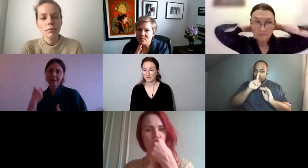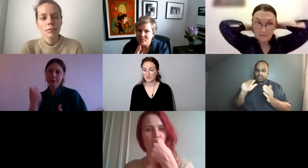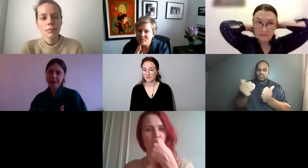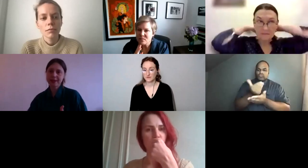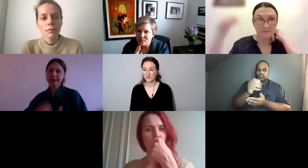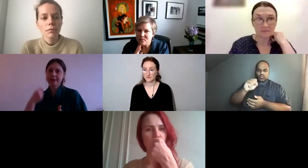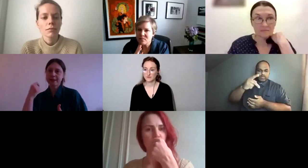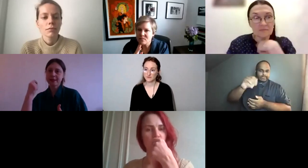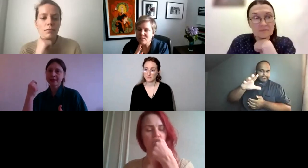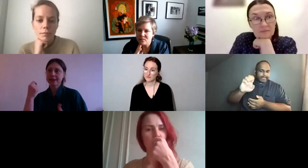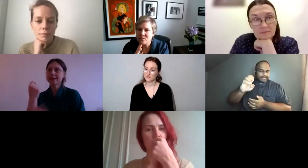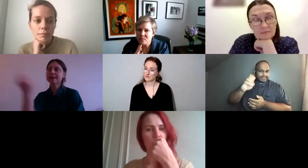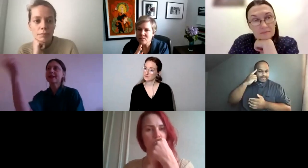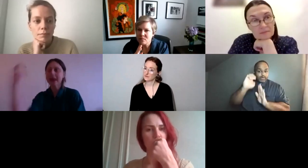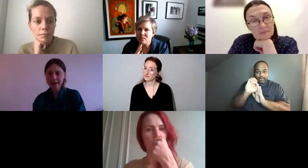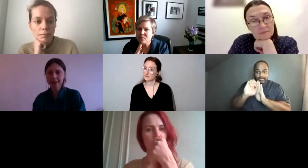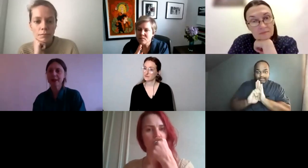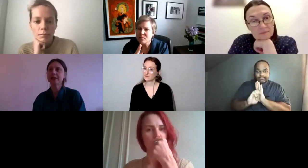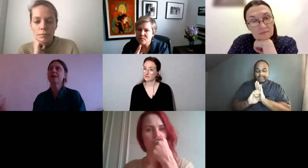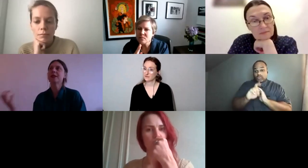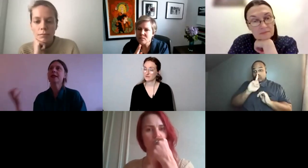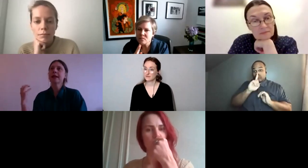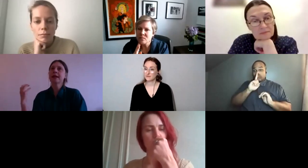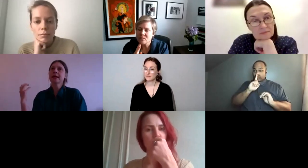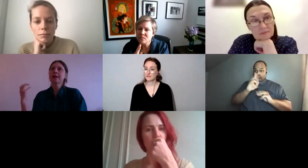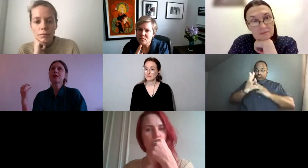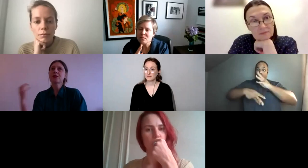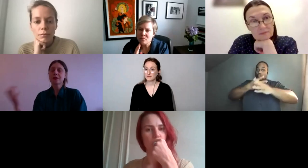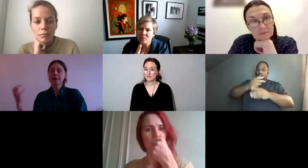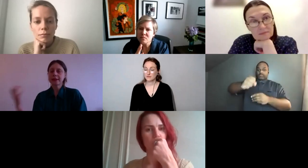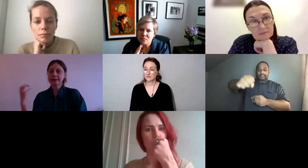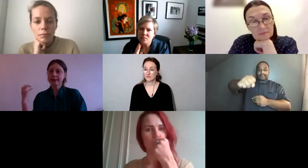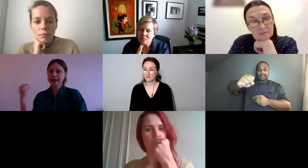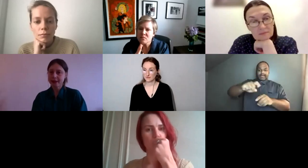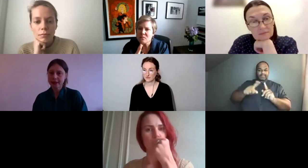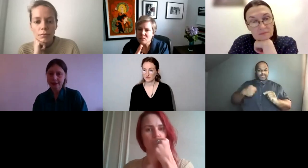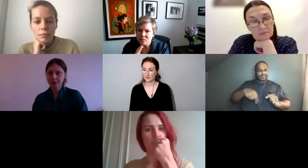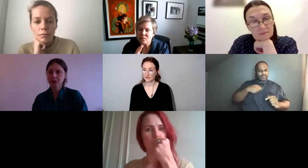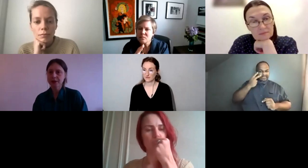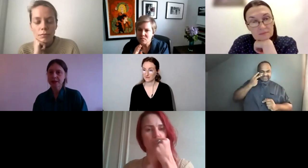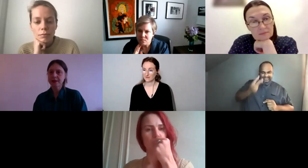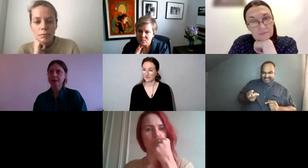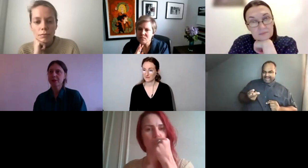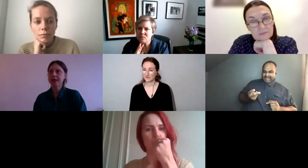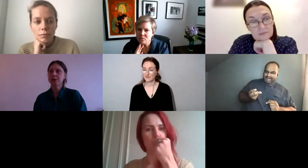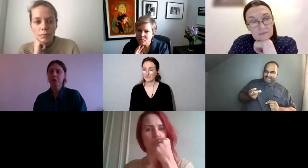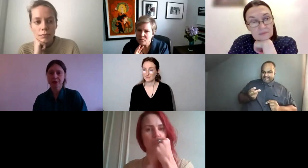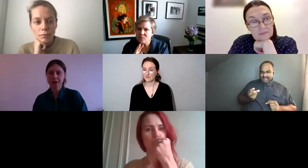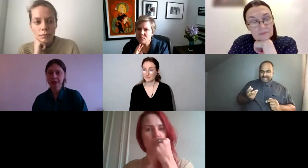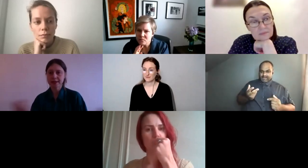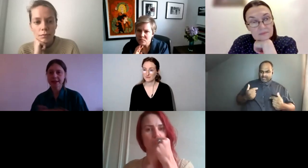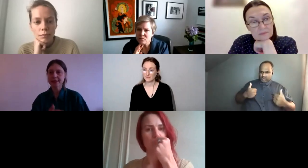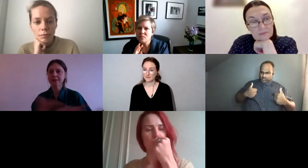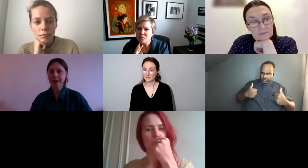ethical space, and it's a reality, but we don't see it's like reality. We don't see that we are